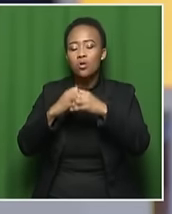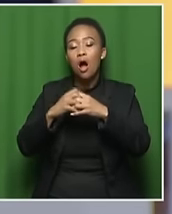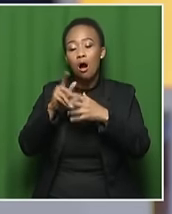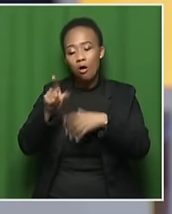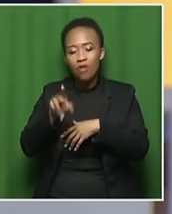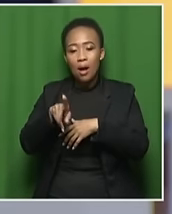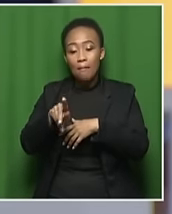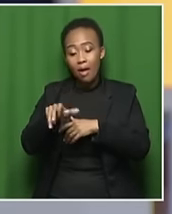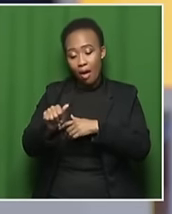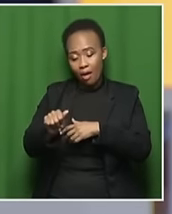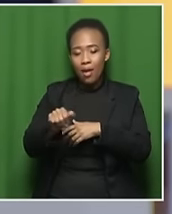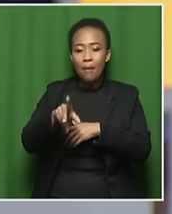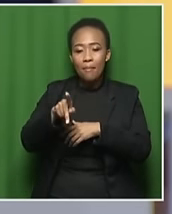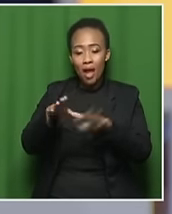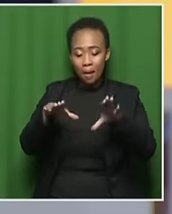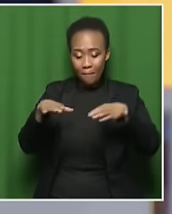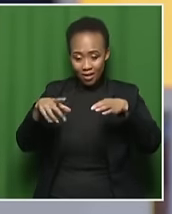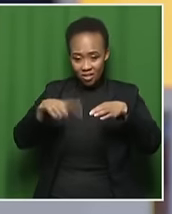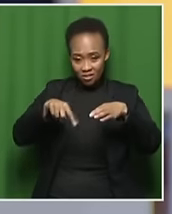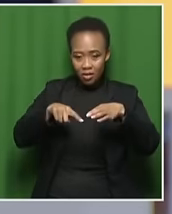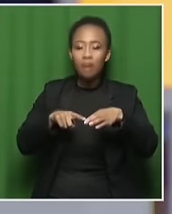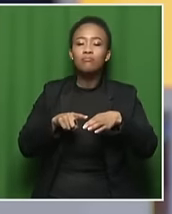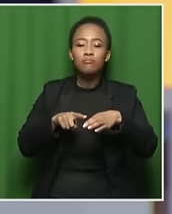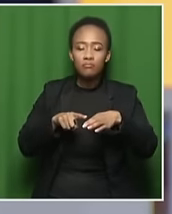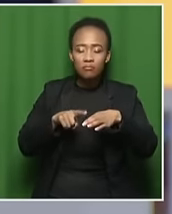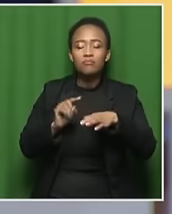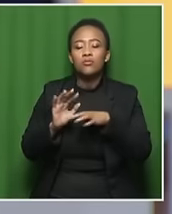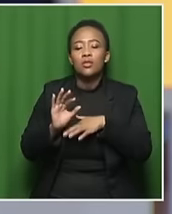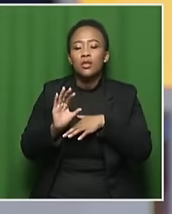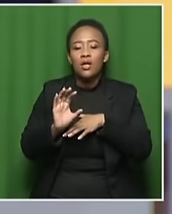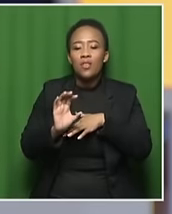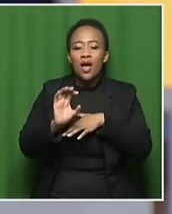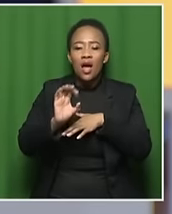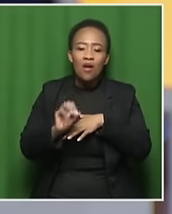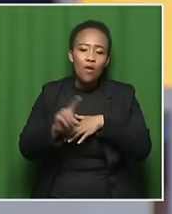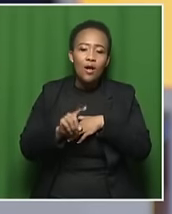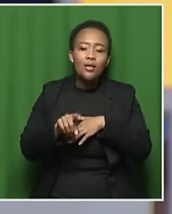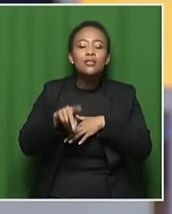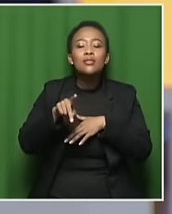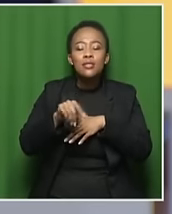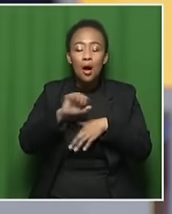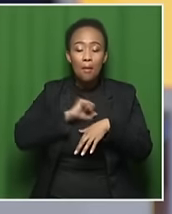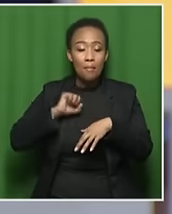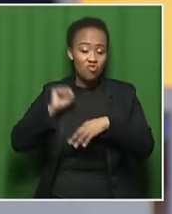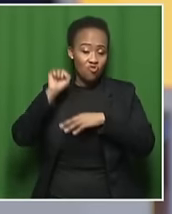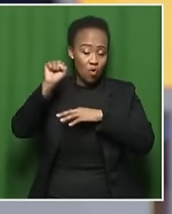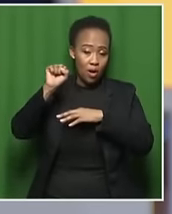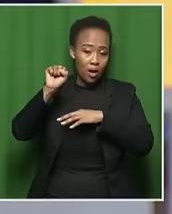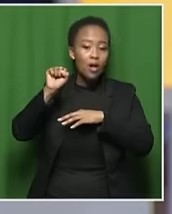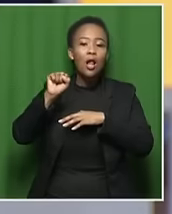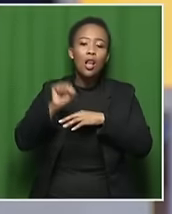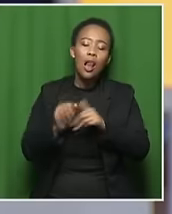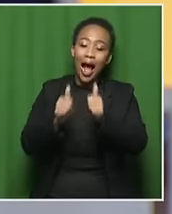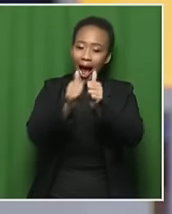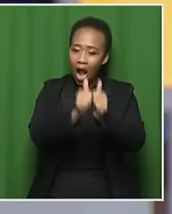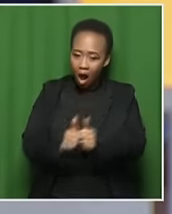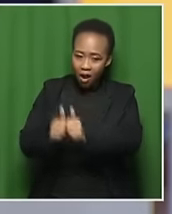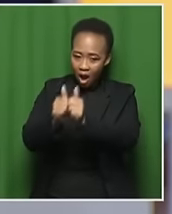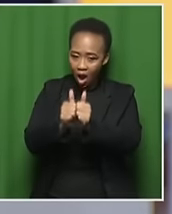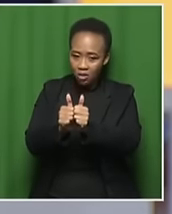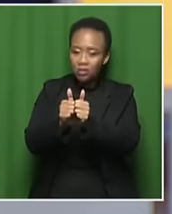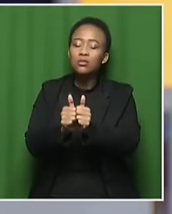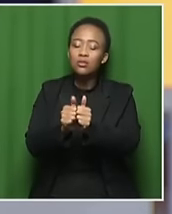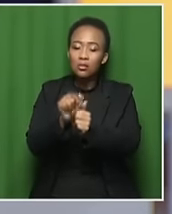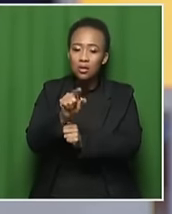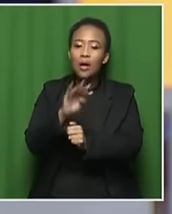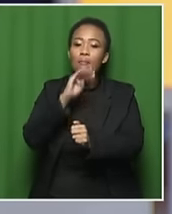We are the only party that has got in its leagues the Patriotic Royal Affairs Alliance, which